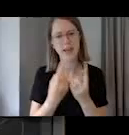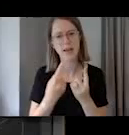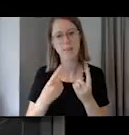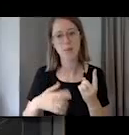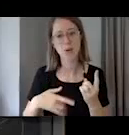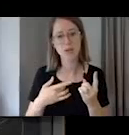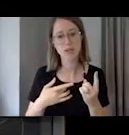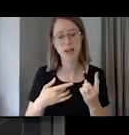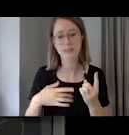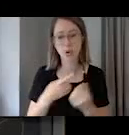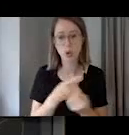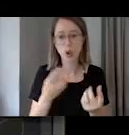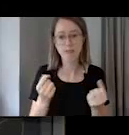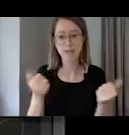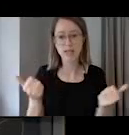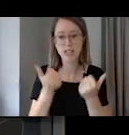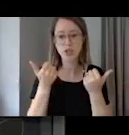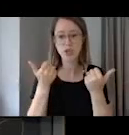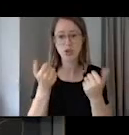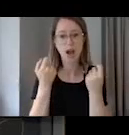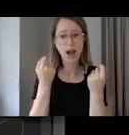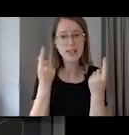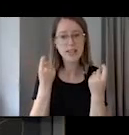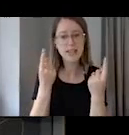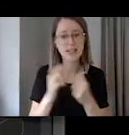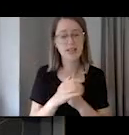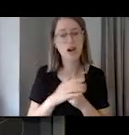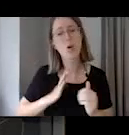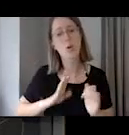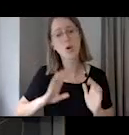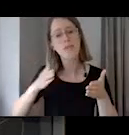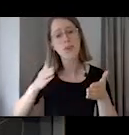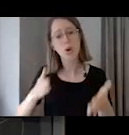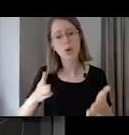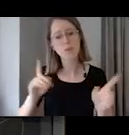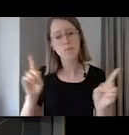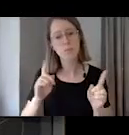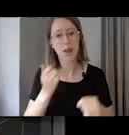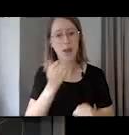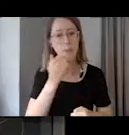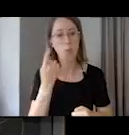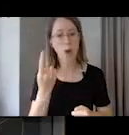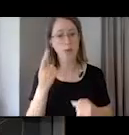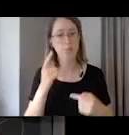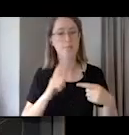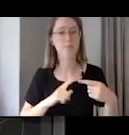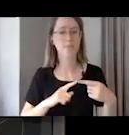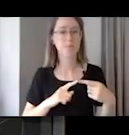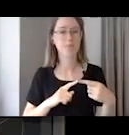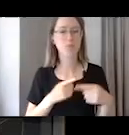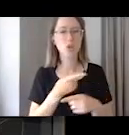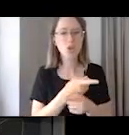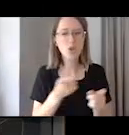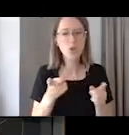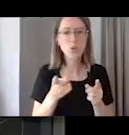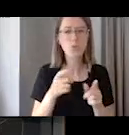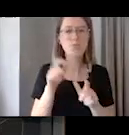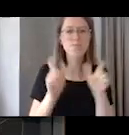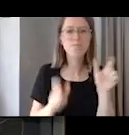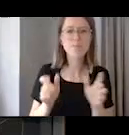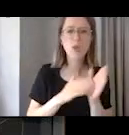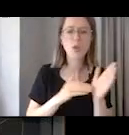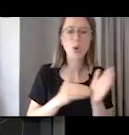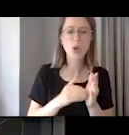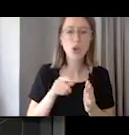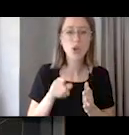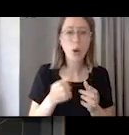good ideas, but I want to focus it a little bit. Number one, you folks in New Zealand have